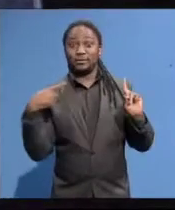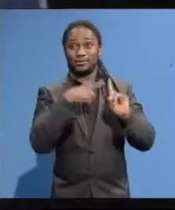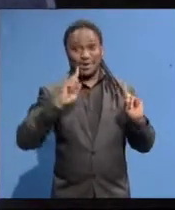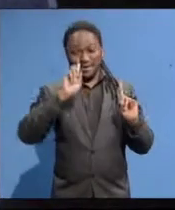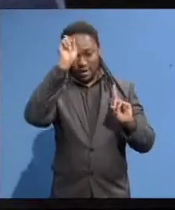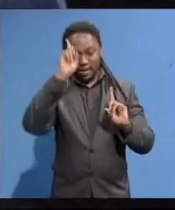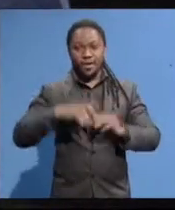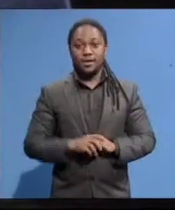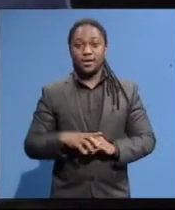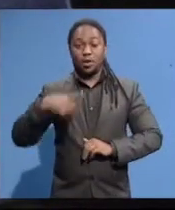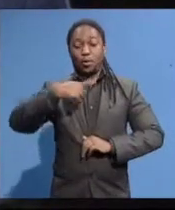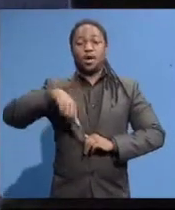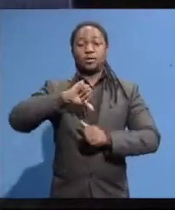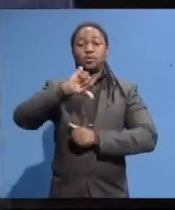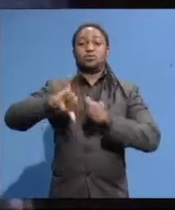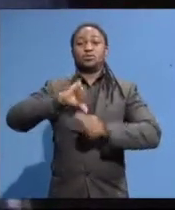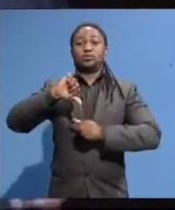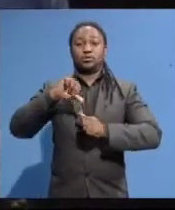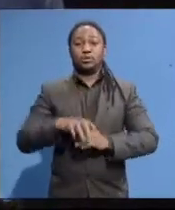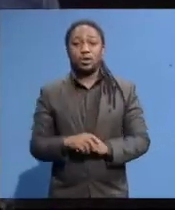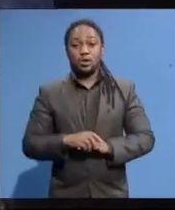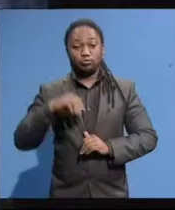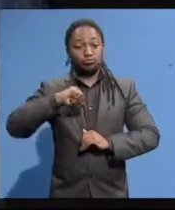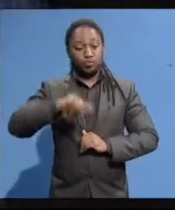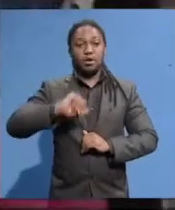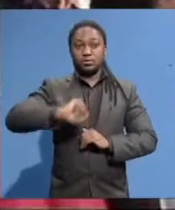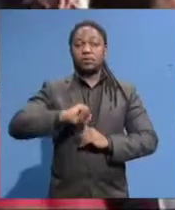society, in any country,